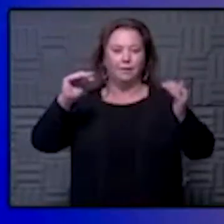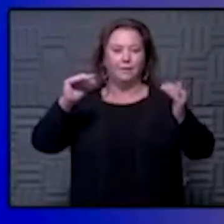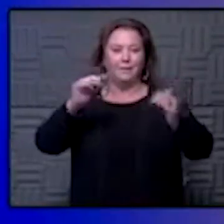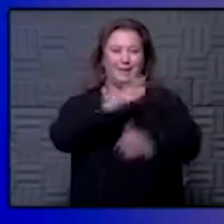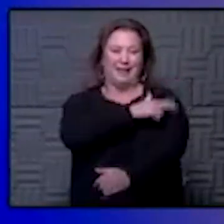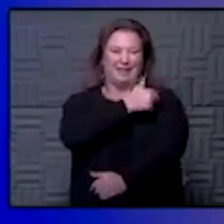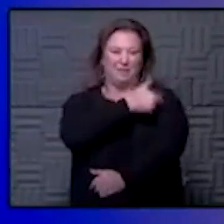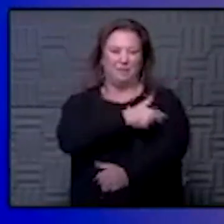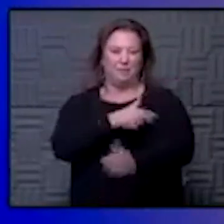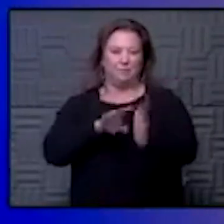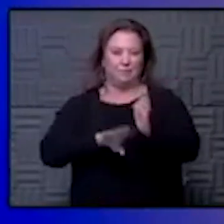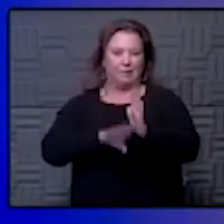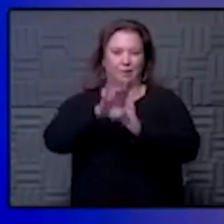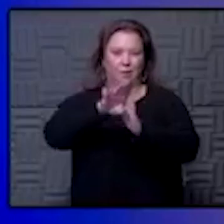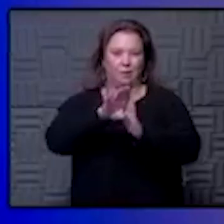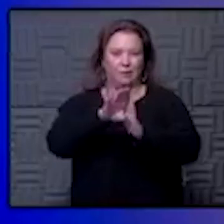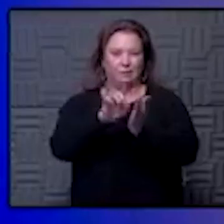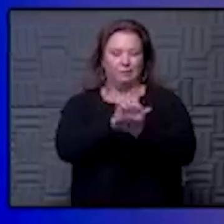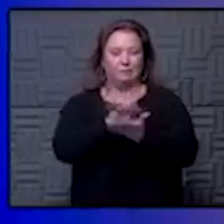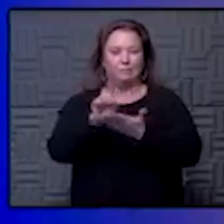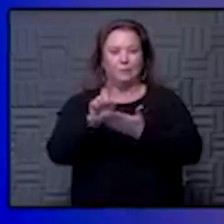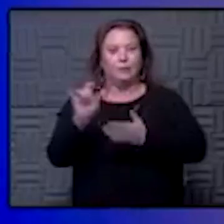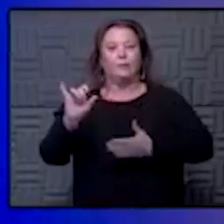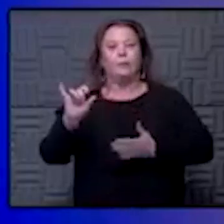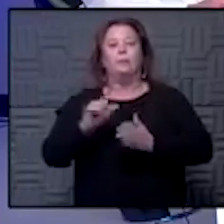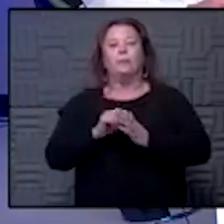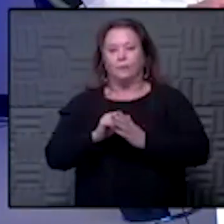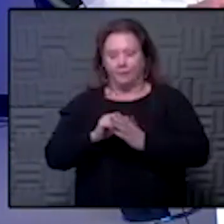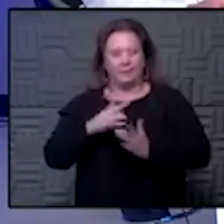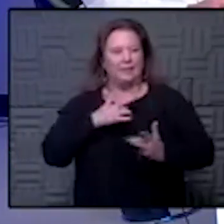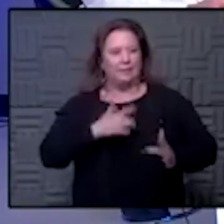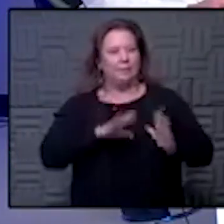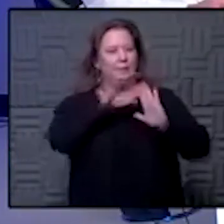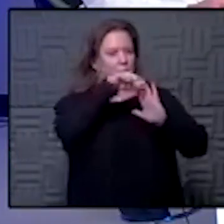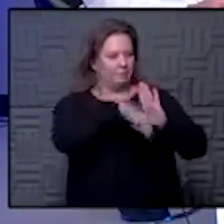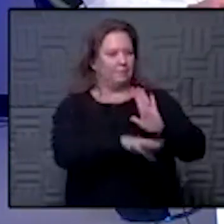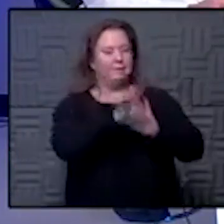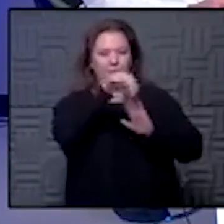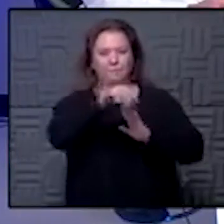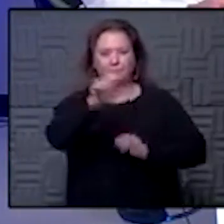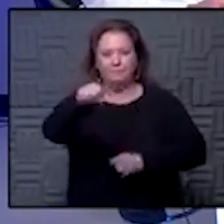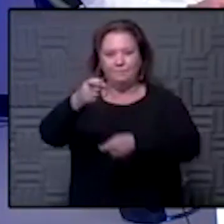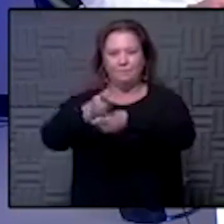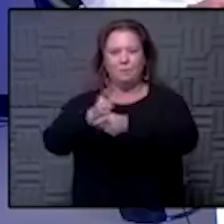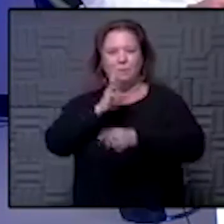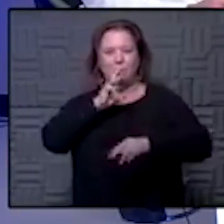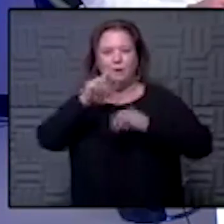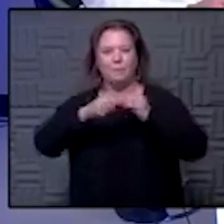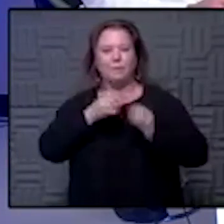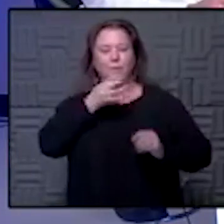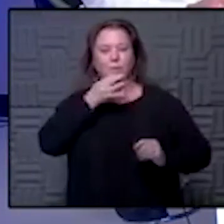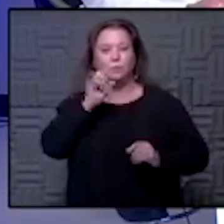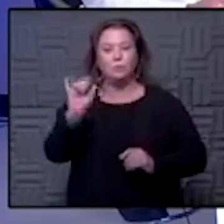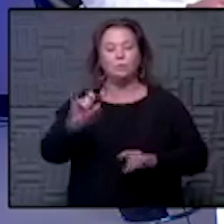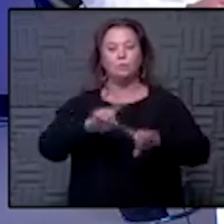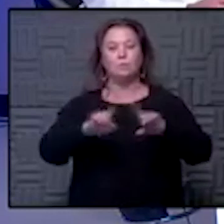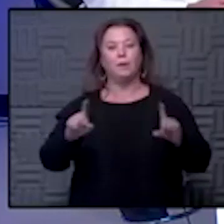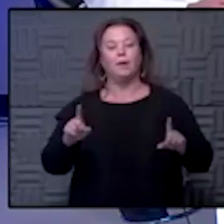of hospitalizations will be increasing in the next week. It does bounce up and down all the time, and we're going to talk a little bit about that here in just a bit, but I